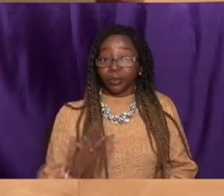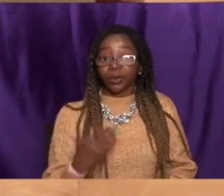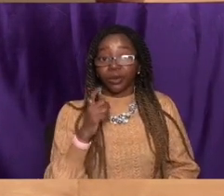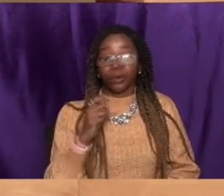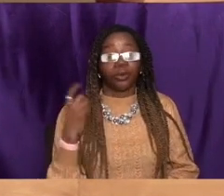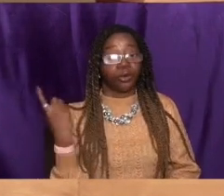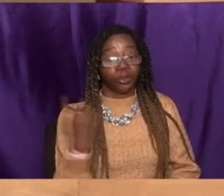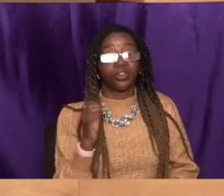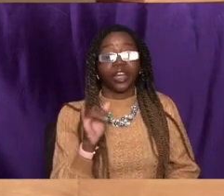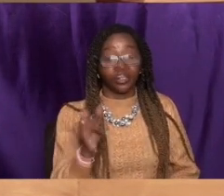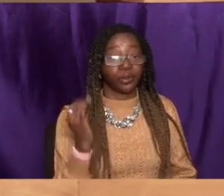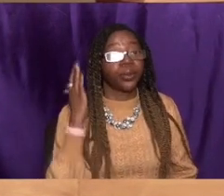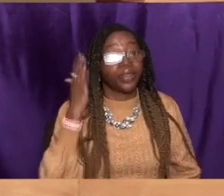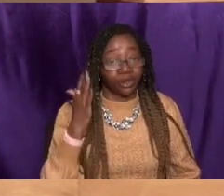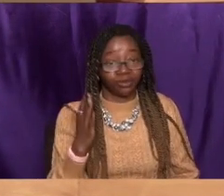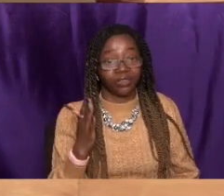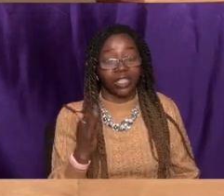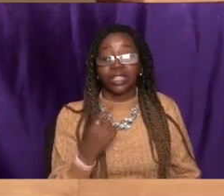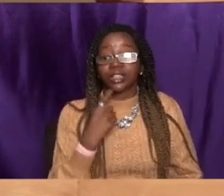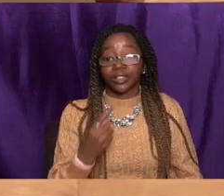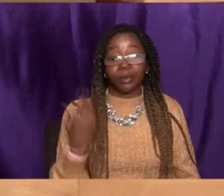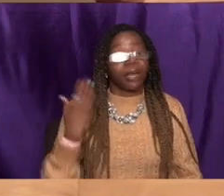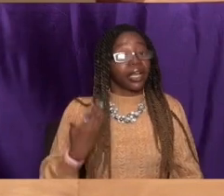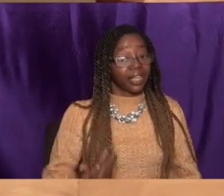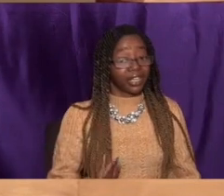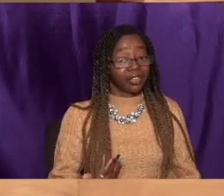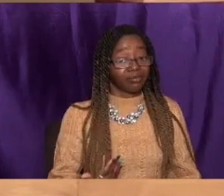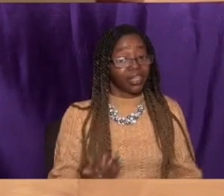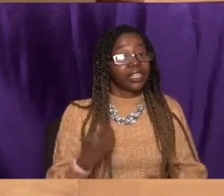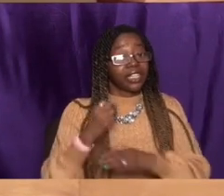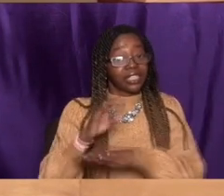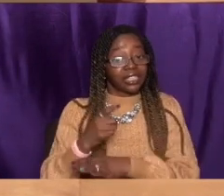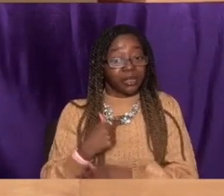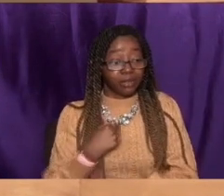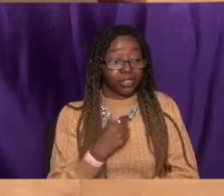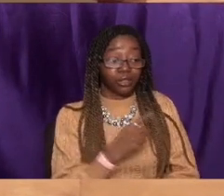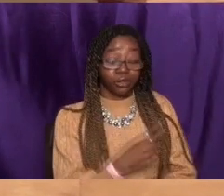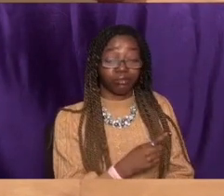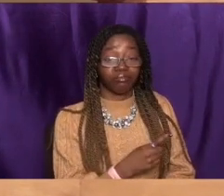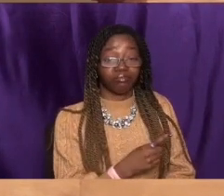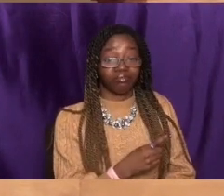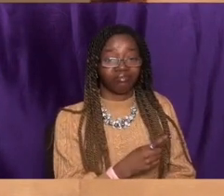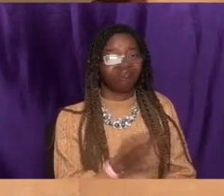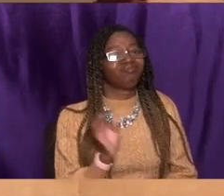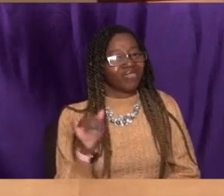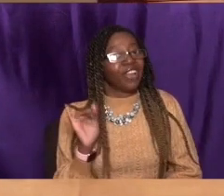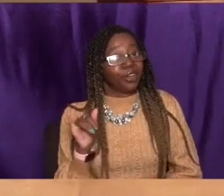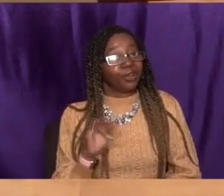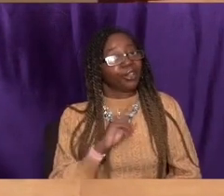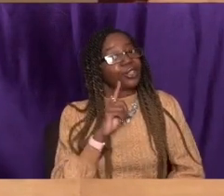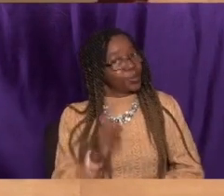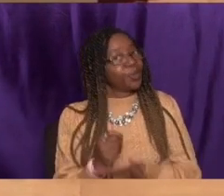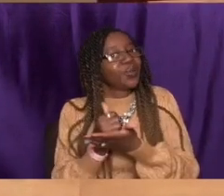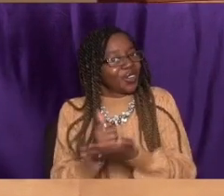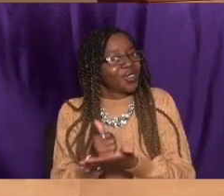is. Just tell them, I am has sent me to you. Yeah, like that's really going to